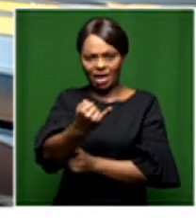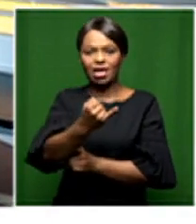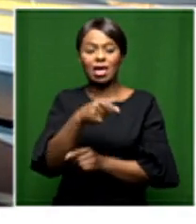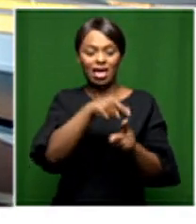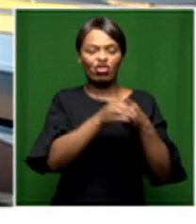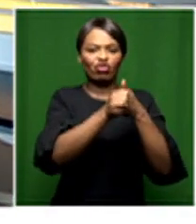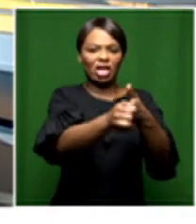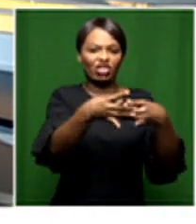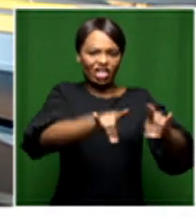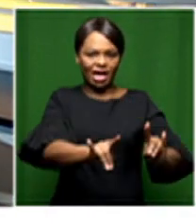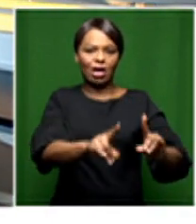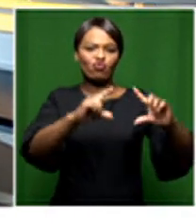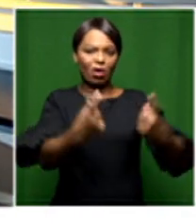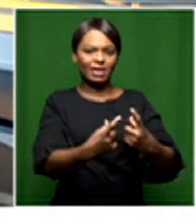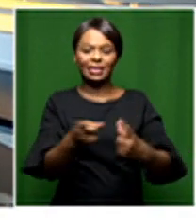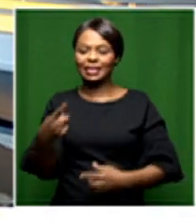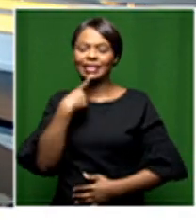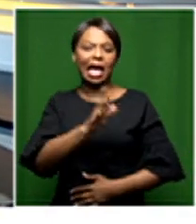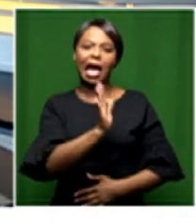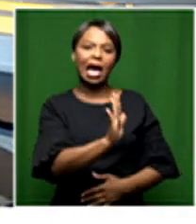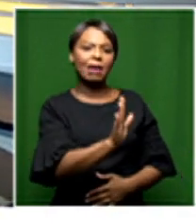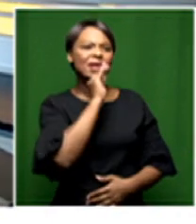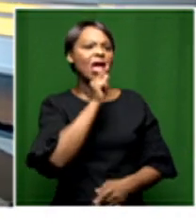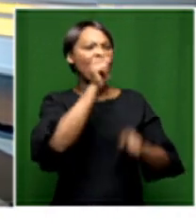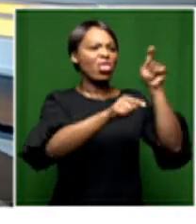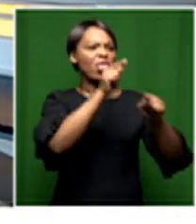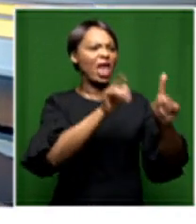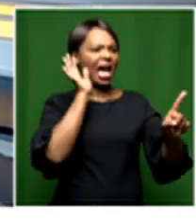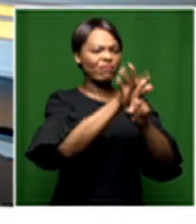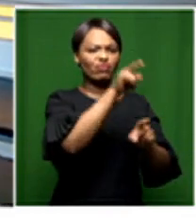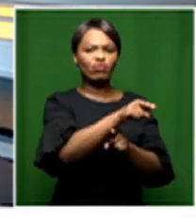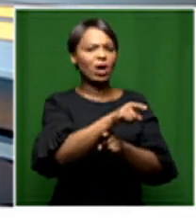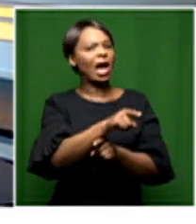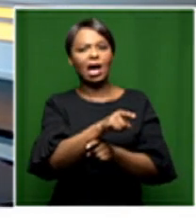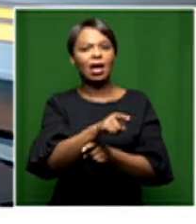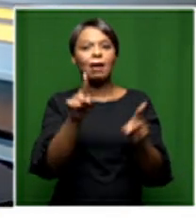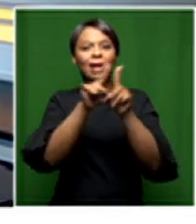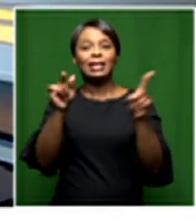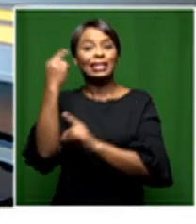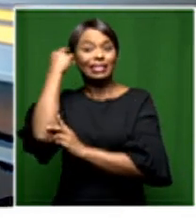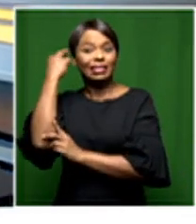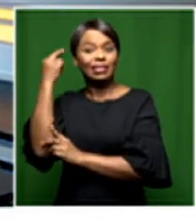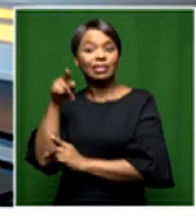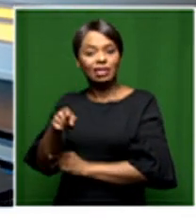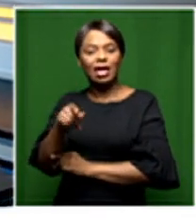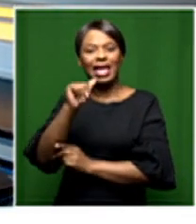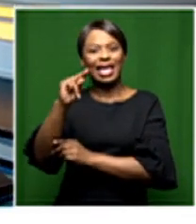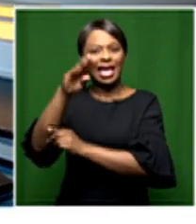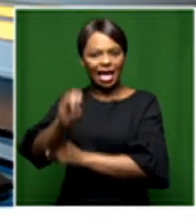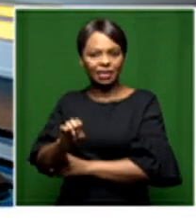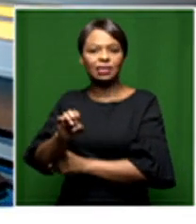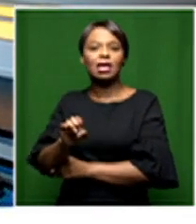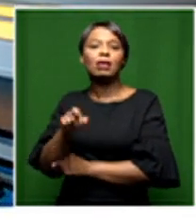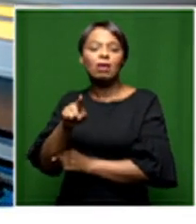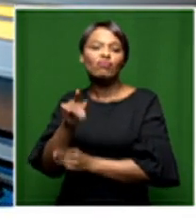commission, saying that she didn't mean to have a go at him personally. But then Ace Magashule, who is the Secretary General of